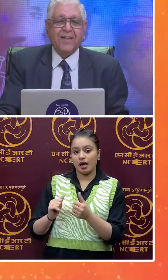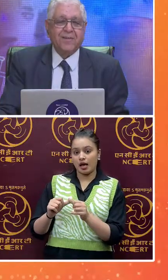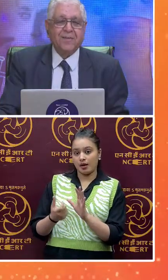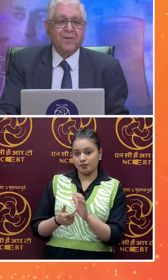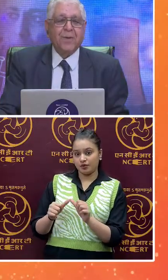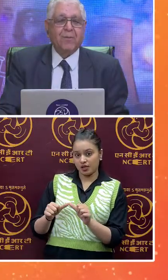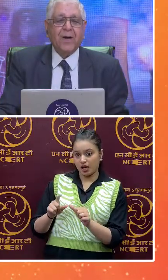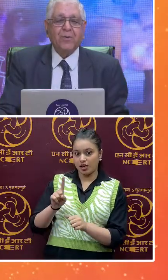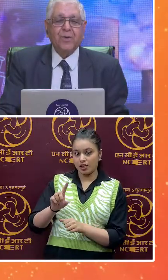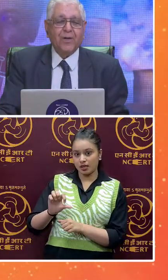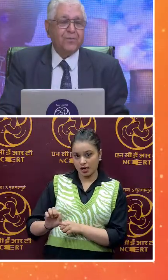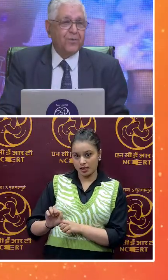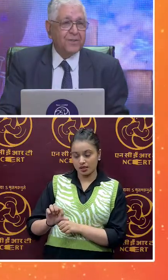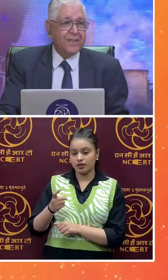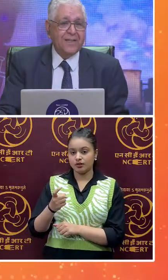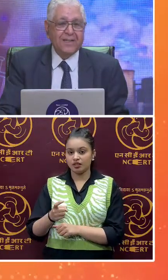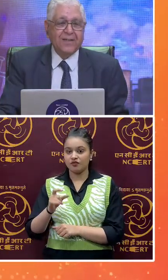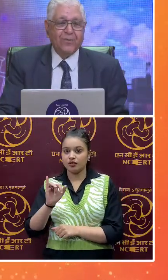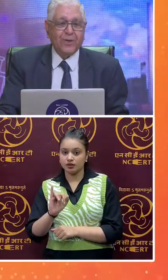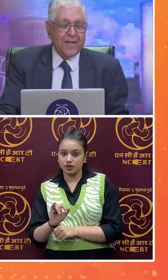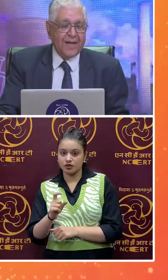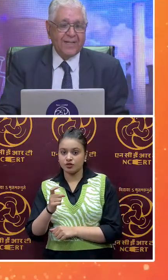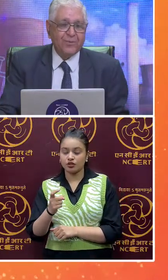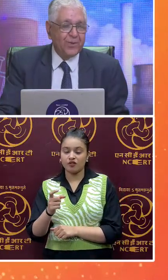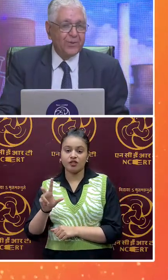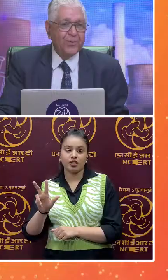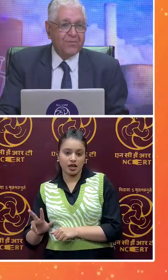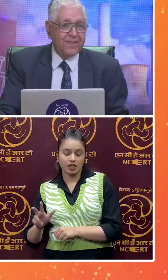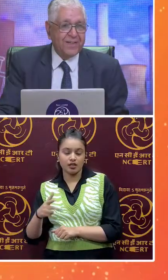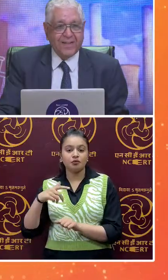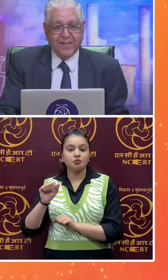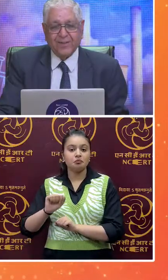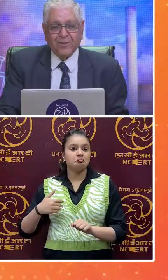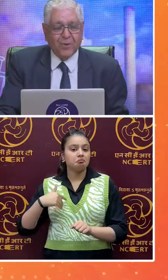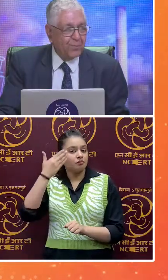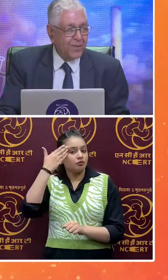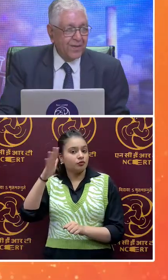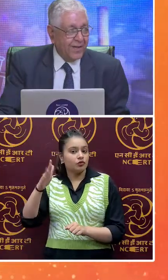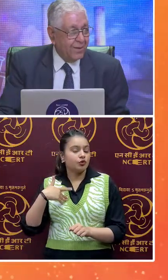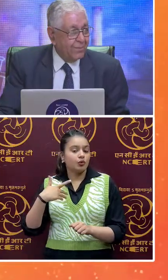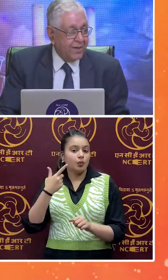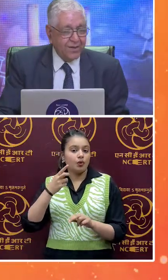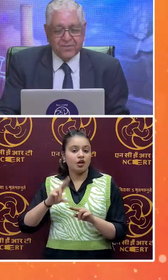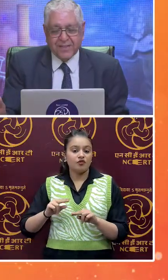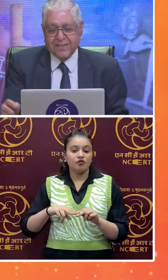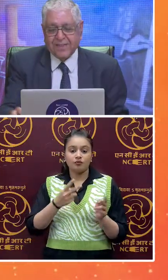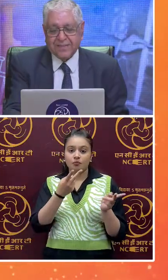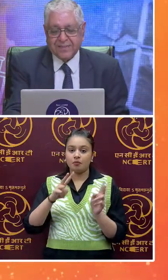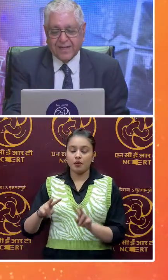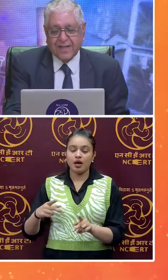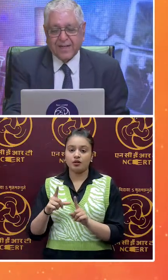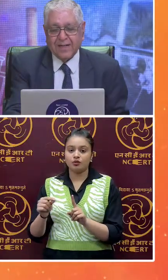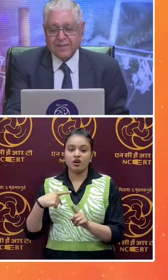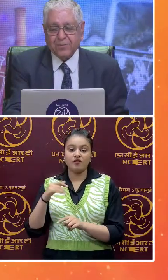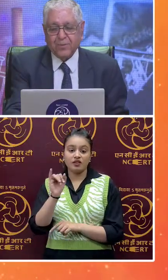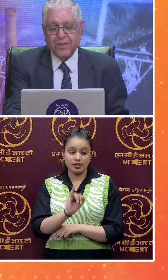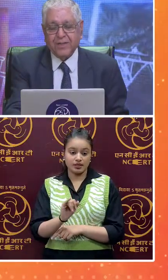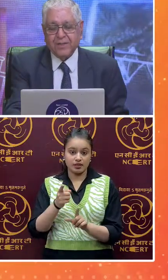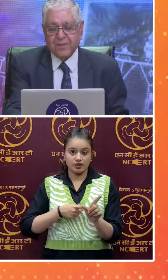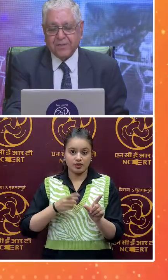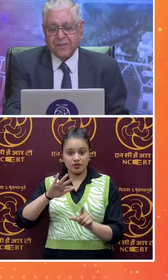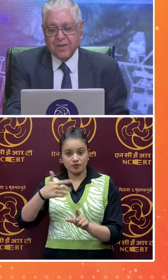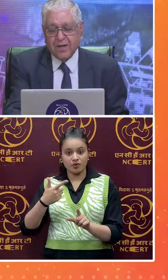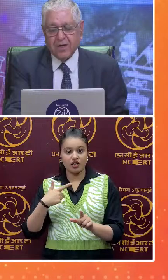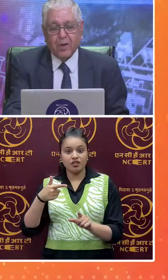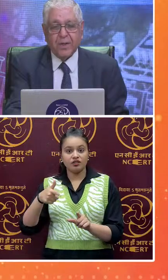58. Bhabha could not foresee what Chinese would do after their return home. In a matter of 6 years, China had exploded